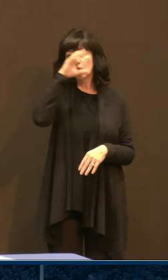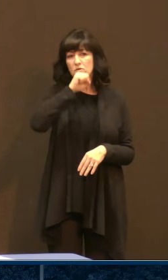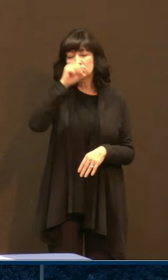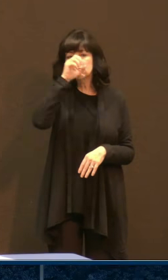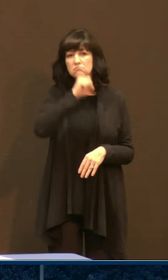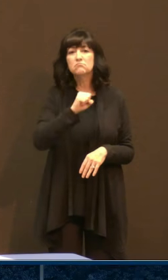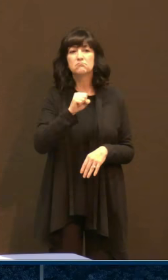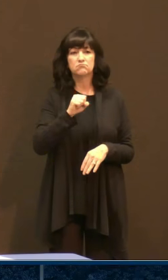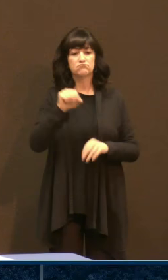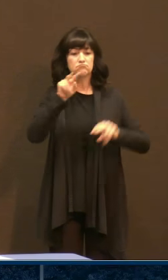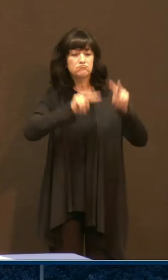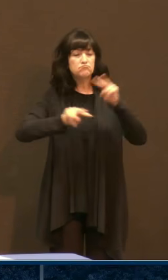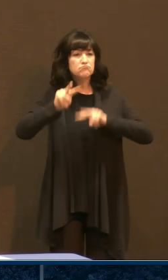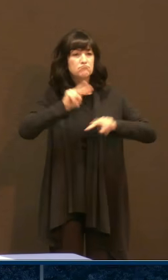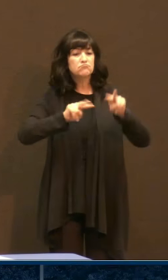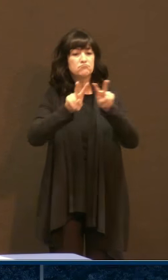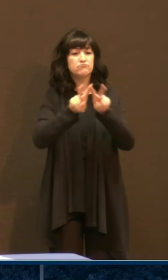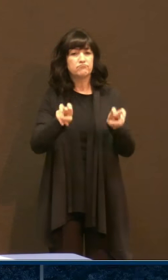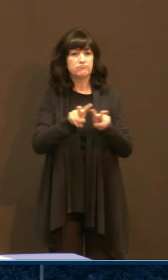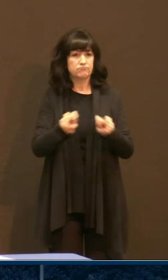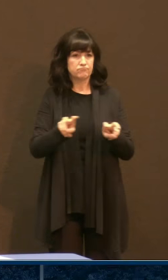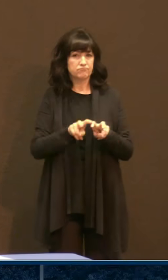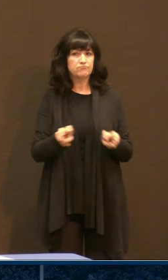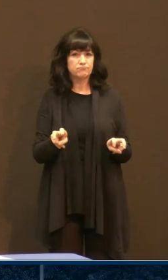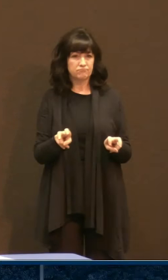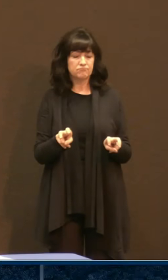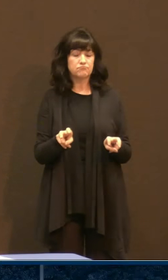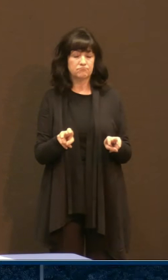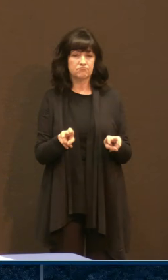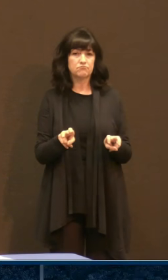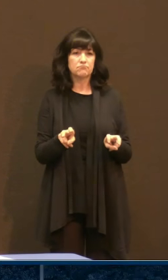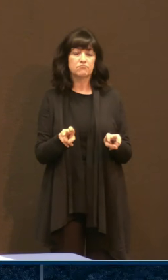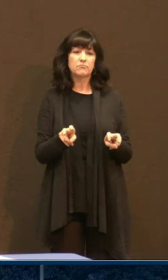cases. You'll see that the number